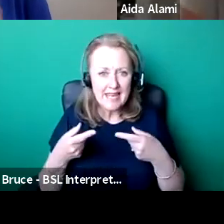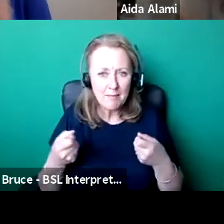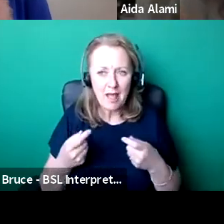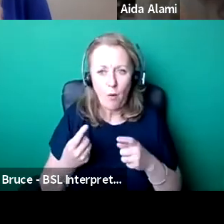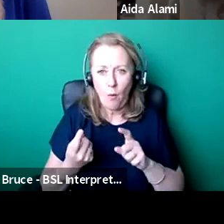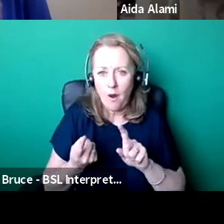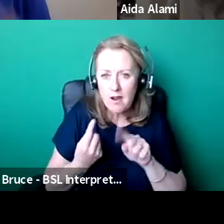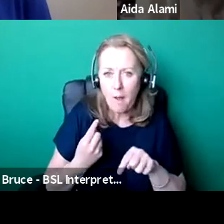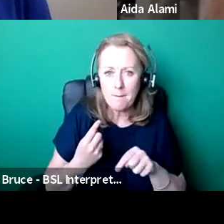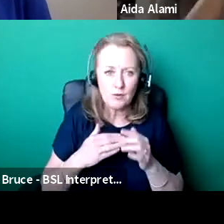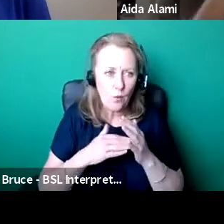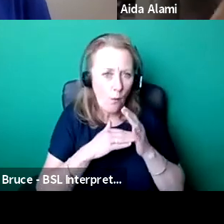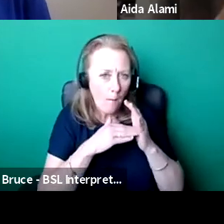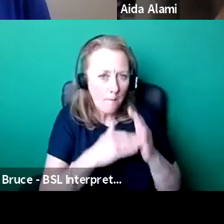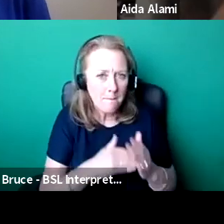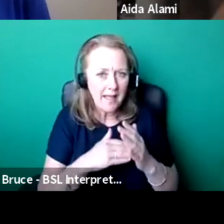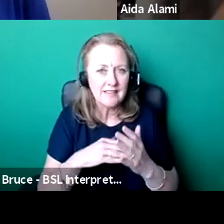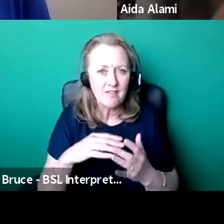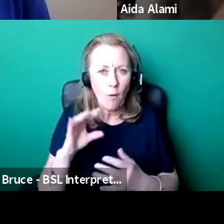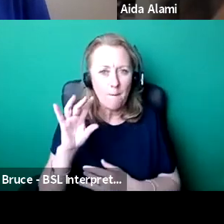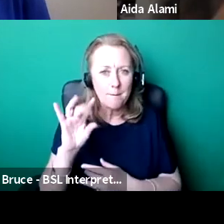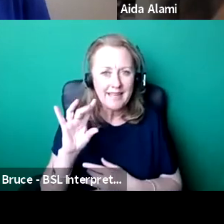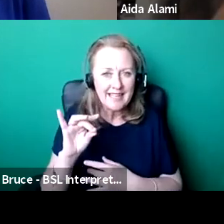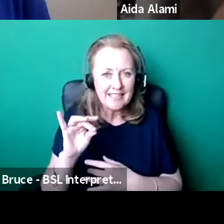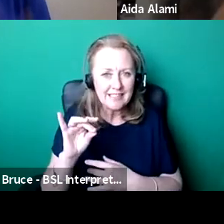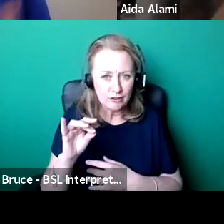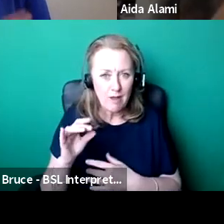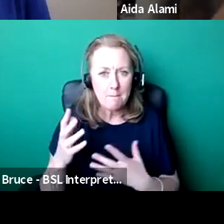or message on Instagram from someone who wrote